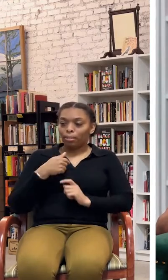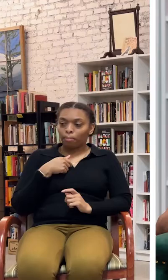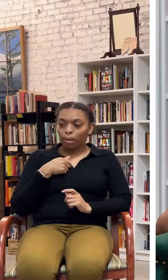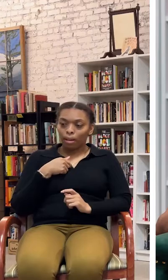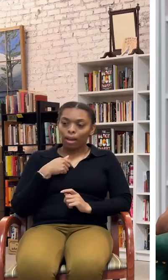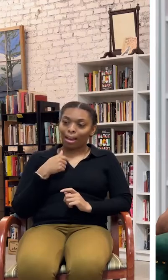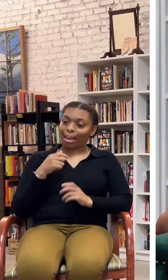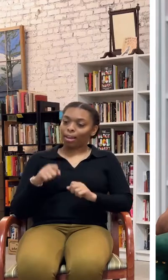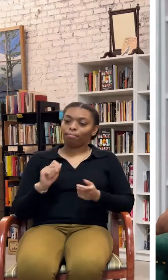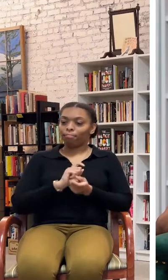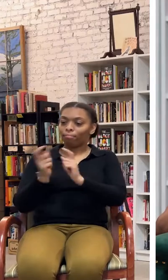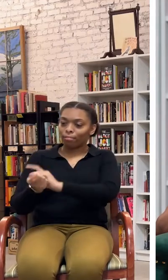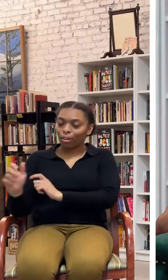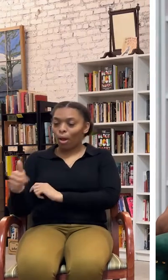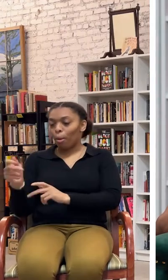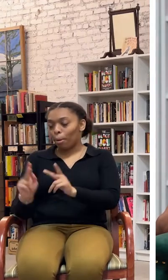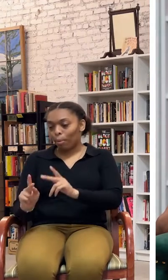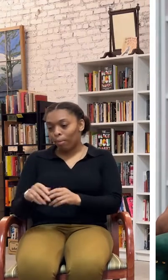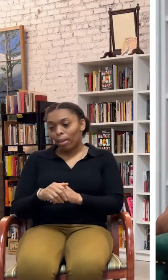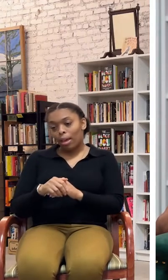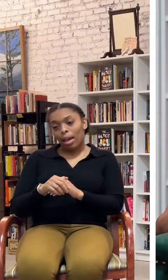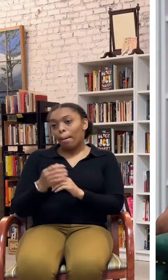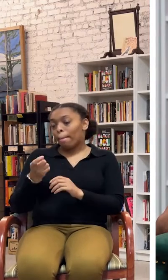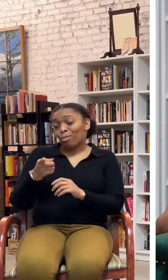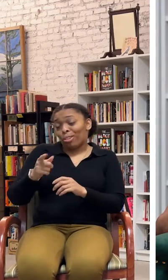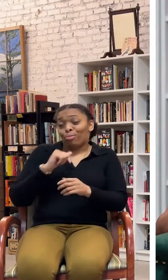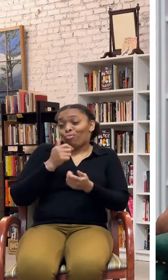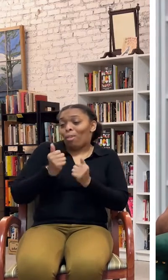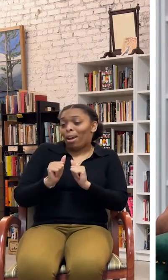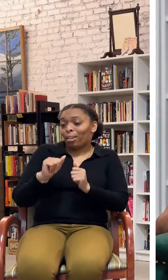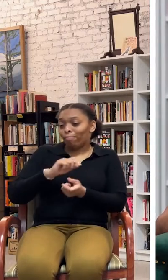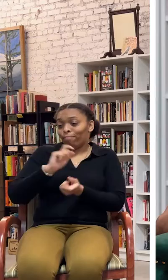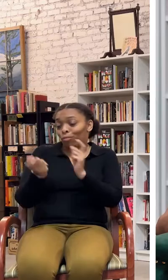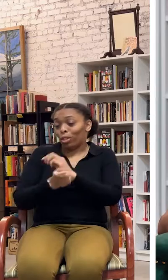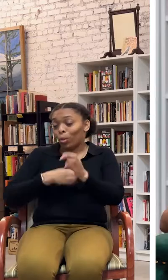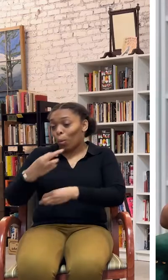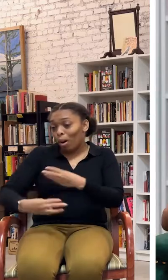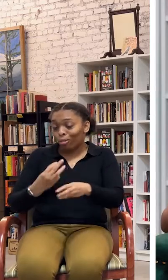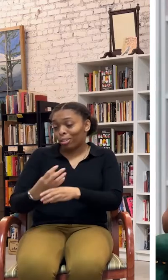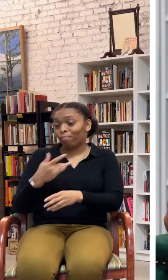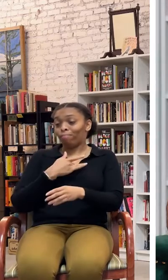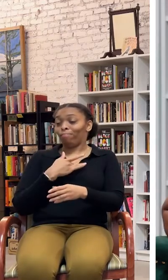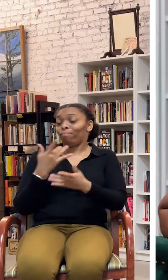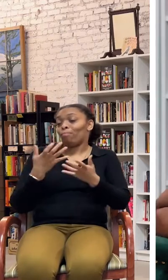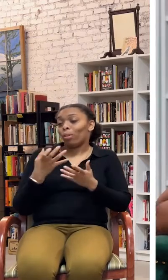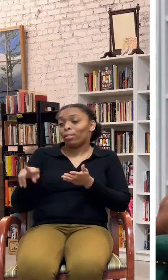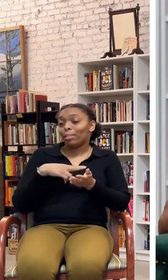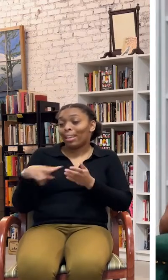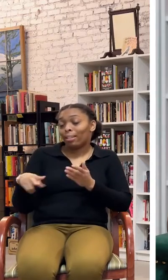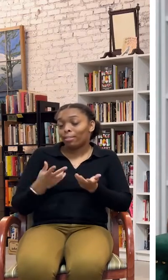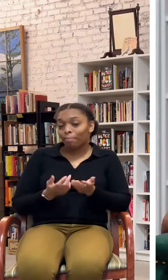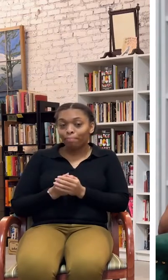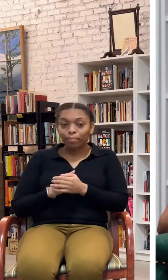has an echo, you know. But her intention in that moment wasn't to shift the world. It was because she felt the spirit to dance salsa,